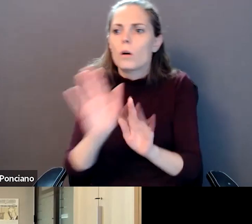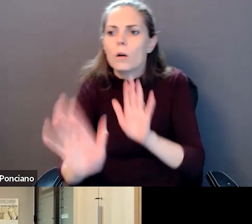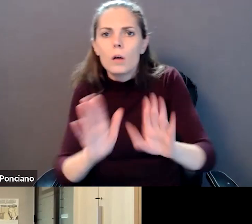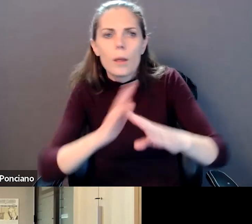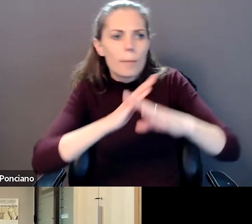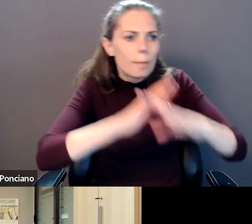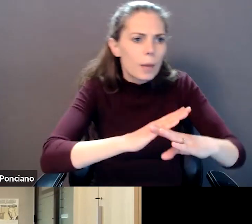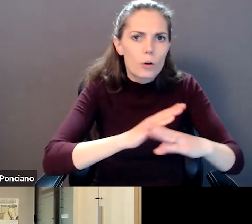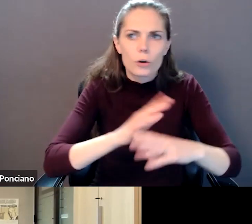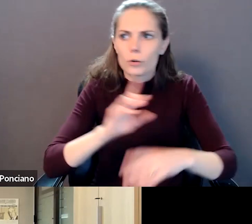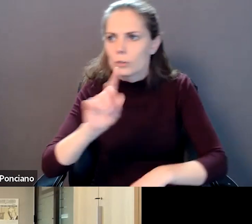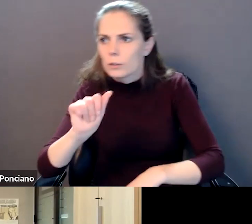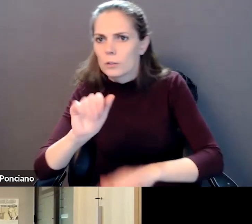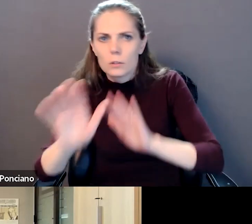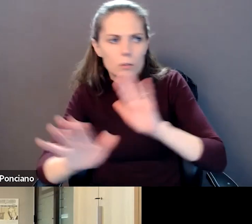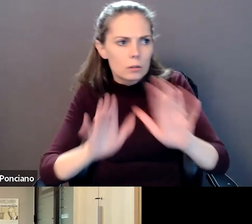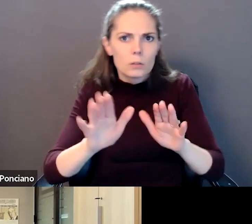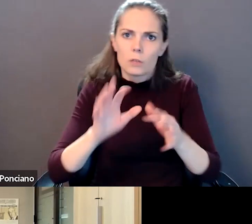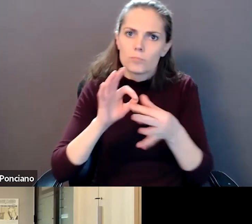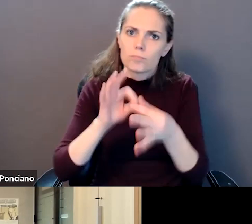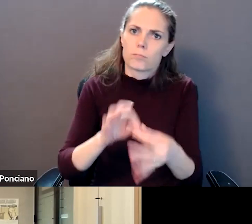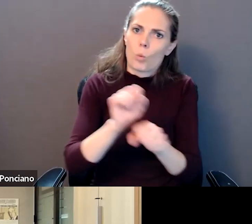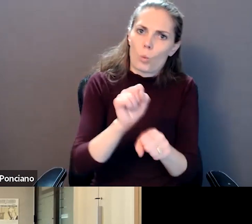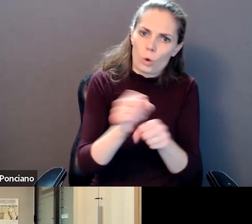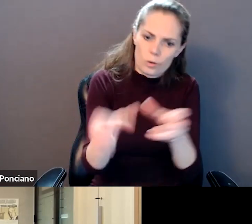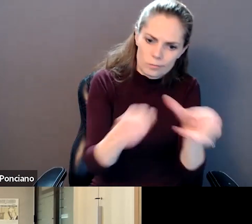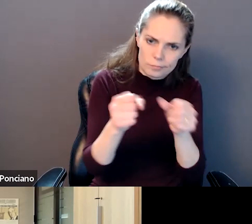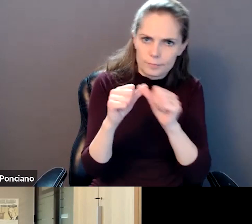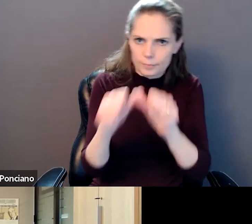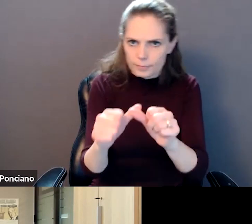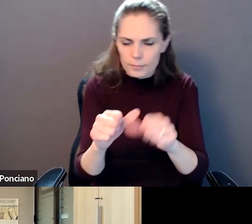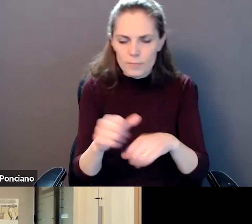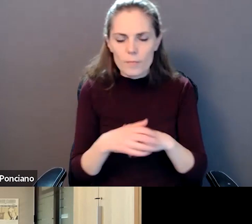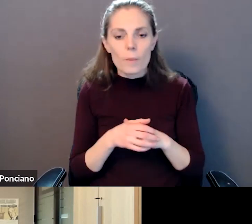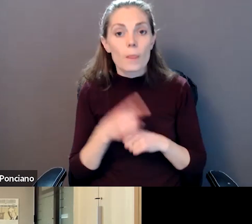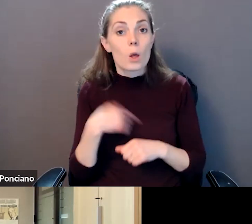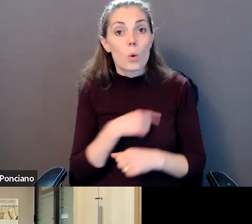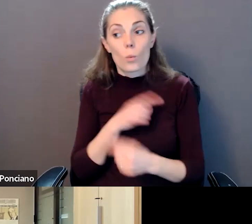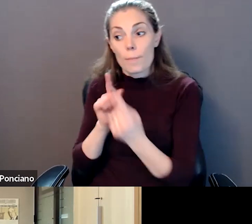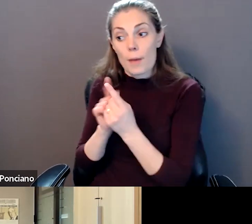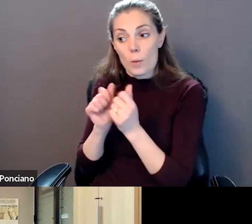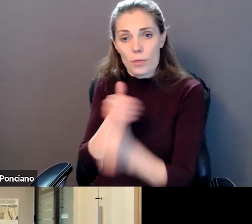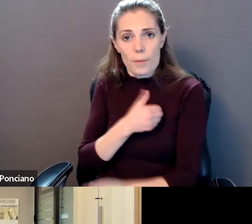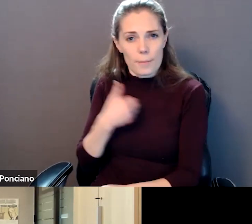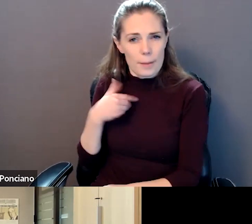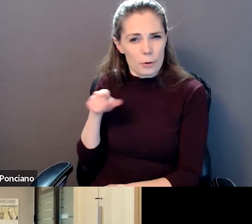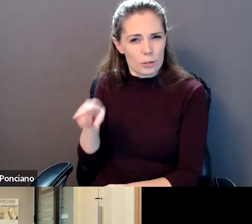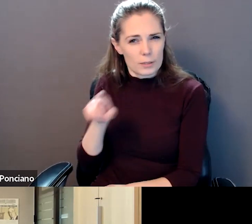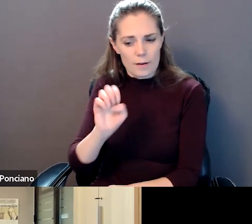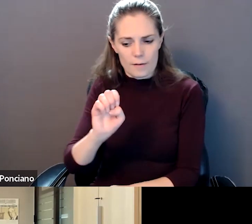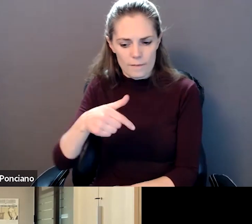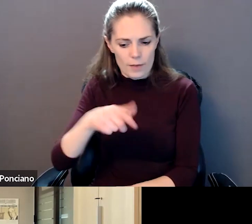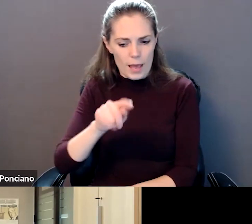and retention in the labor market. We met with members of the Federal Employment Equity Review Task Force earlier this year, and we made